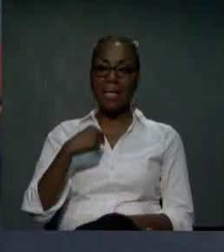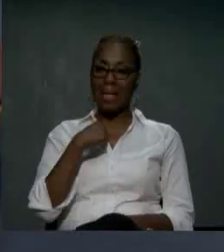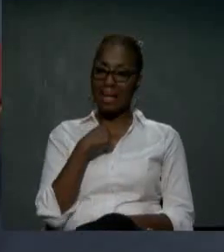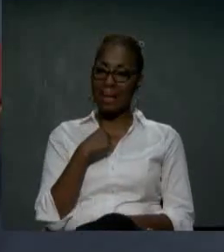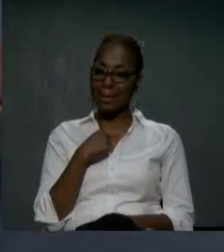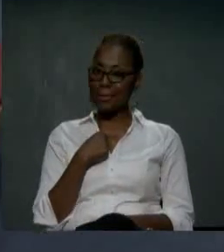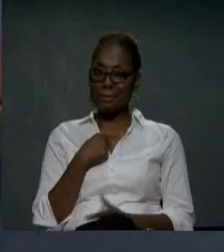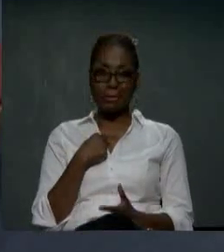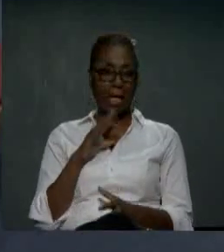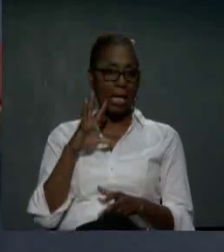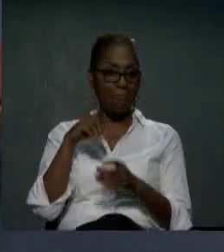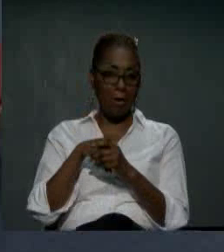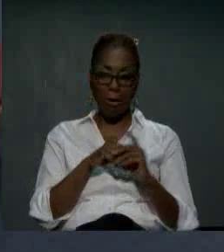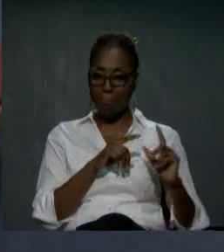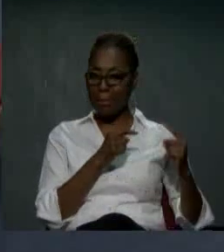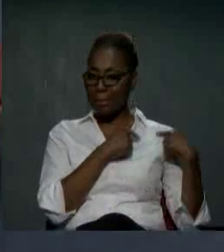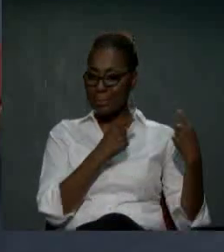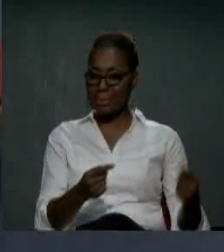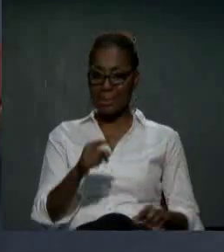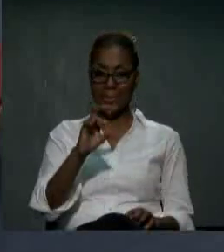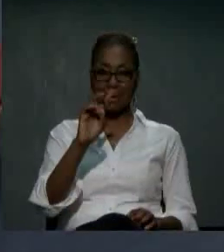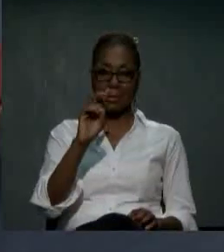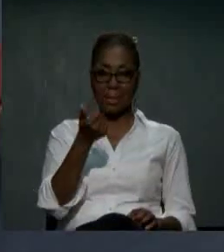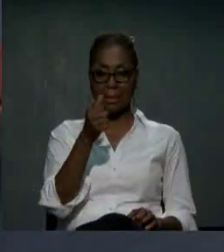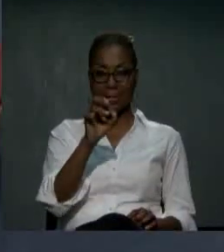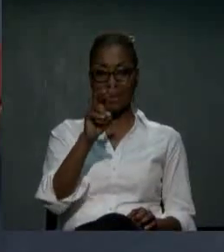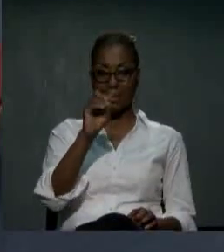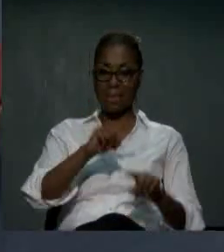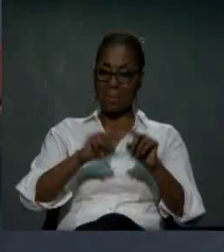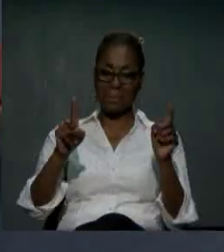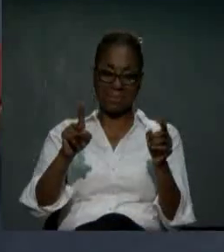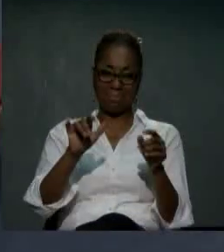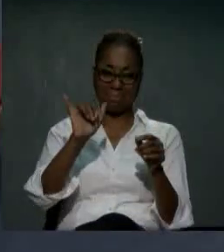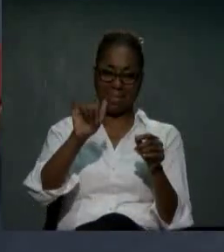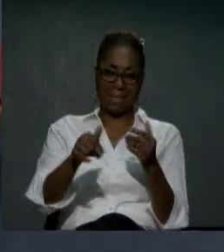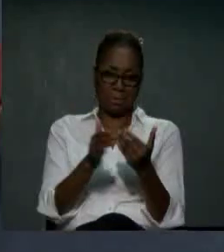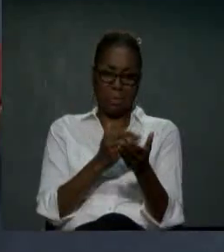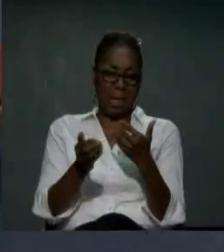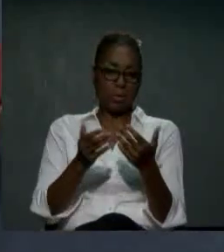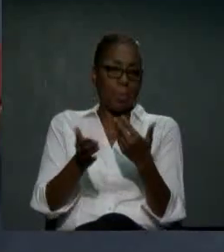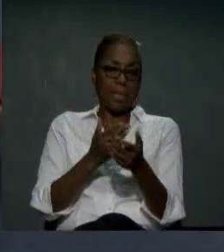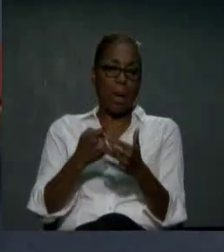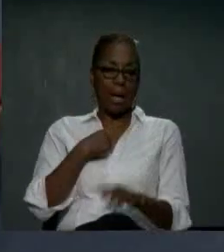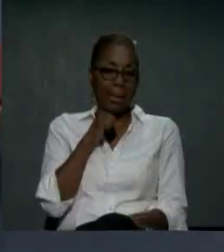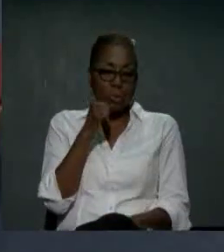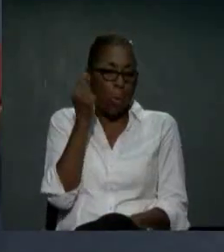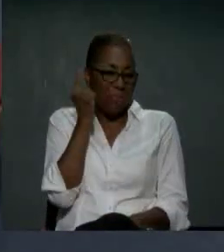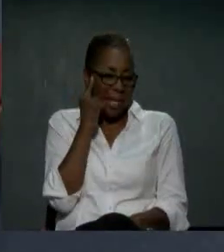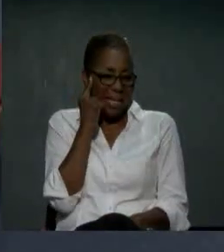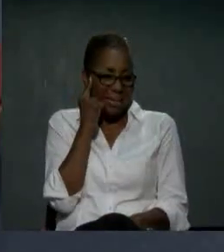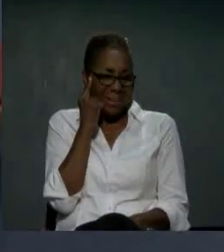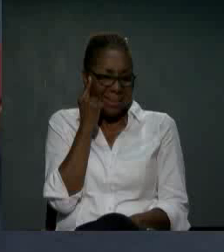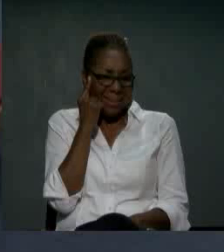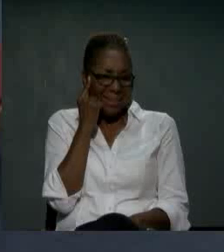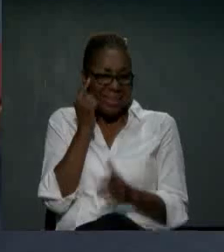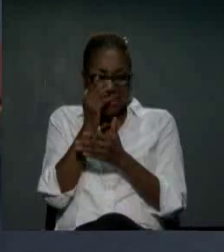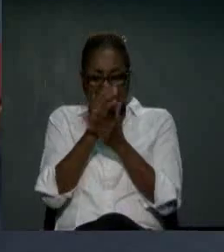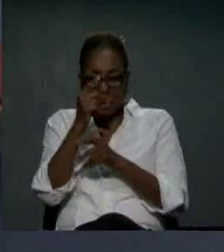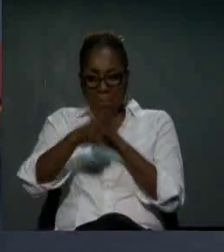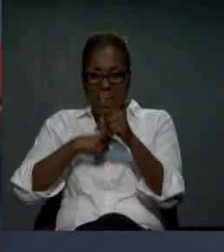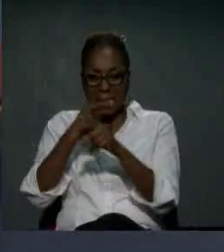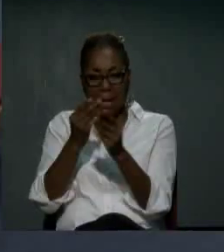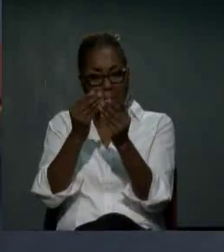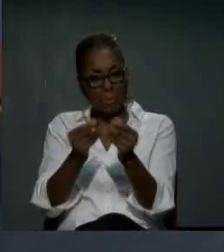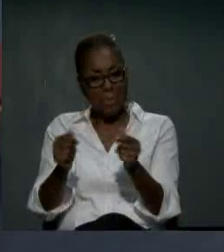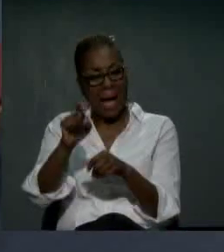70s, but that doesn't make any difference. But I don't think some kind of a solution. There's got to